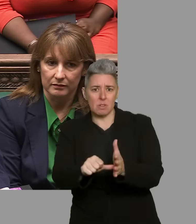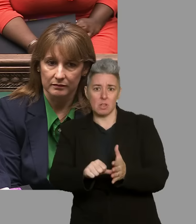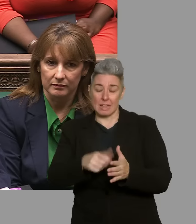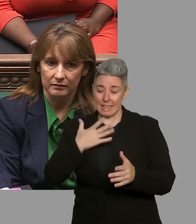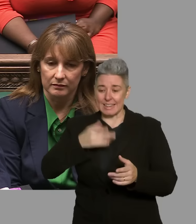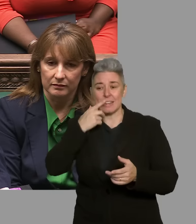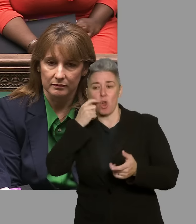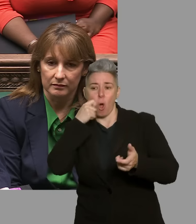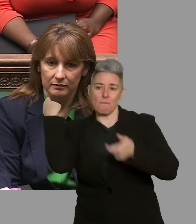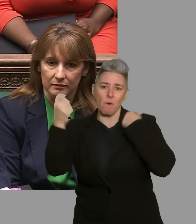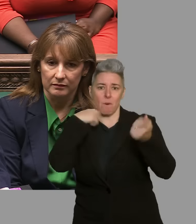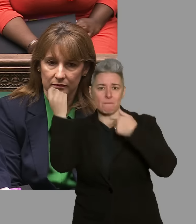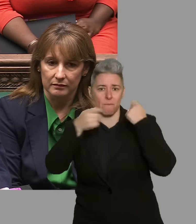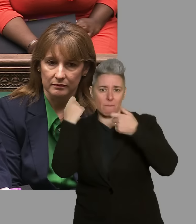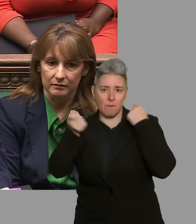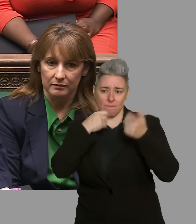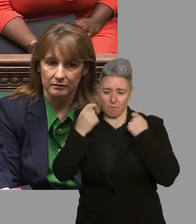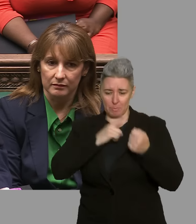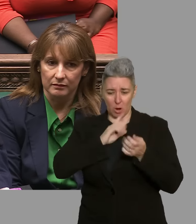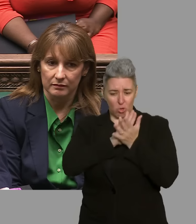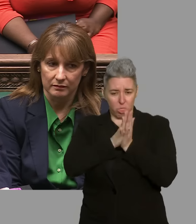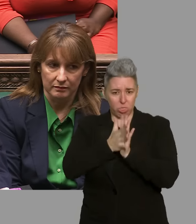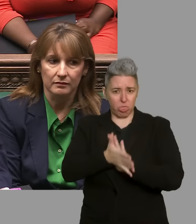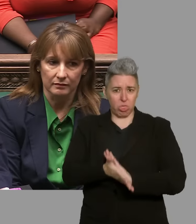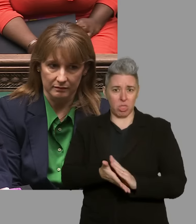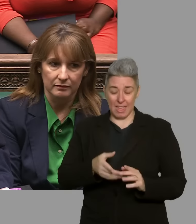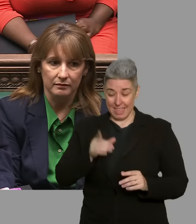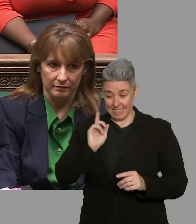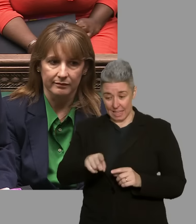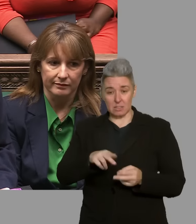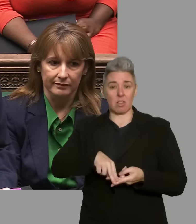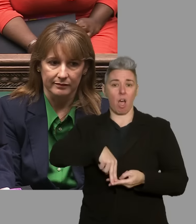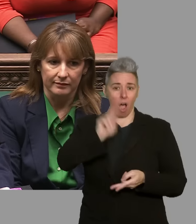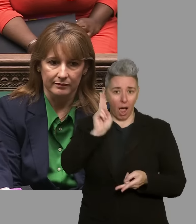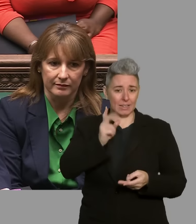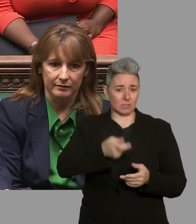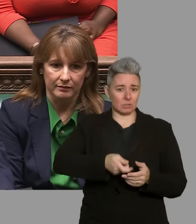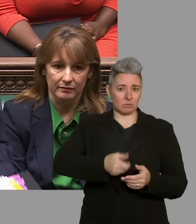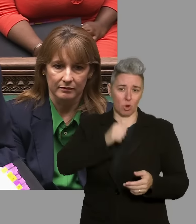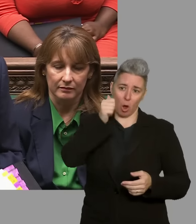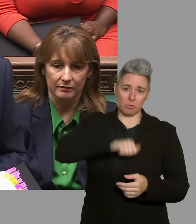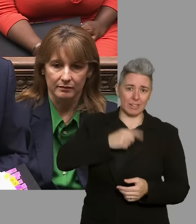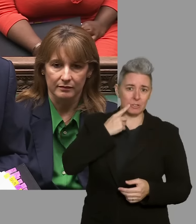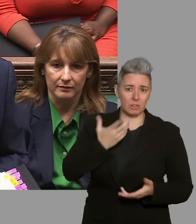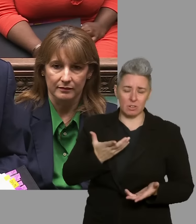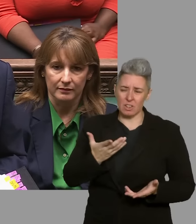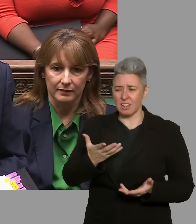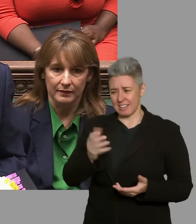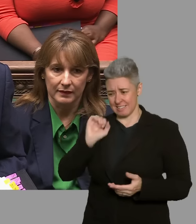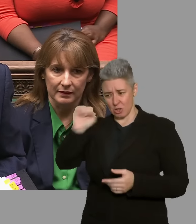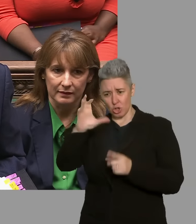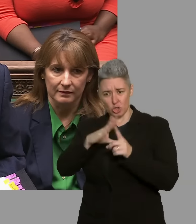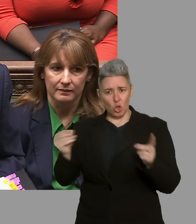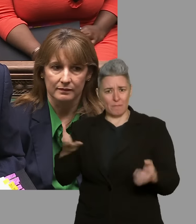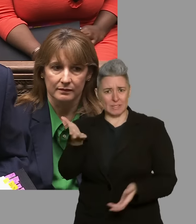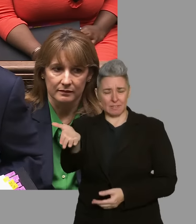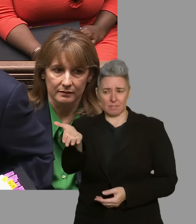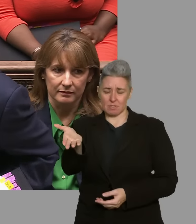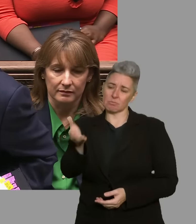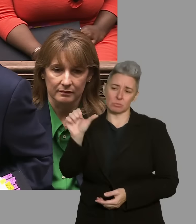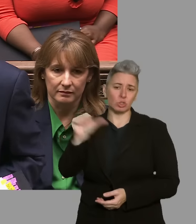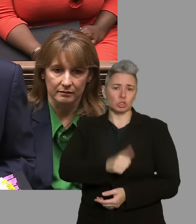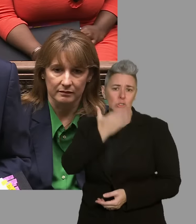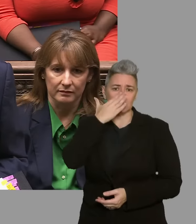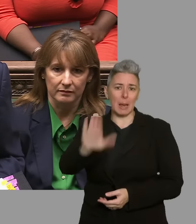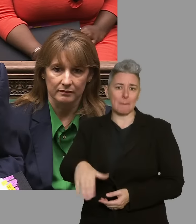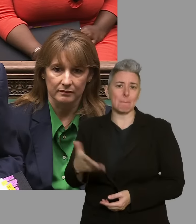other operation. That was their record. They should just be ashamed of it. Ashamed of it. It's why I'm determined to rebuild NHS dentistry. I